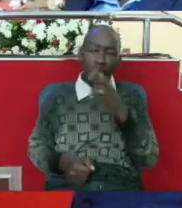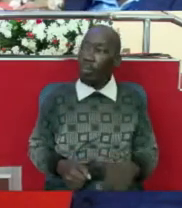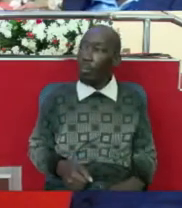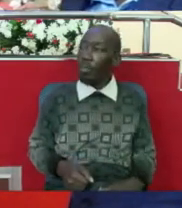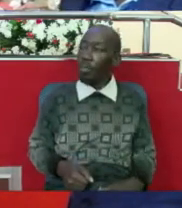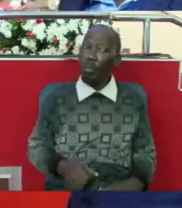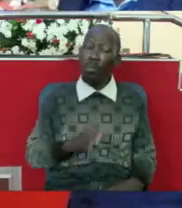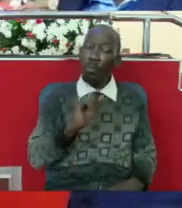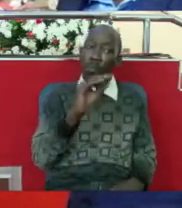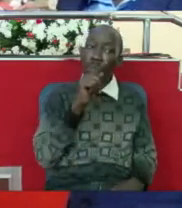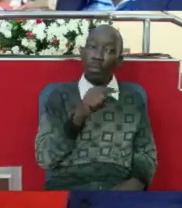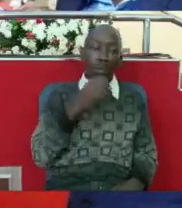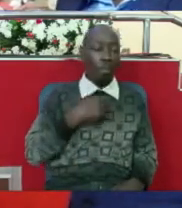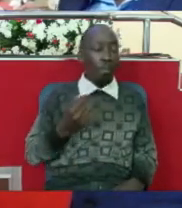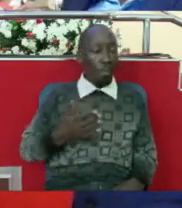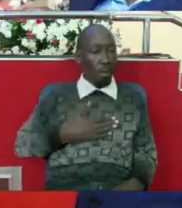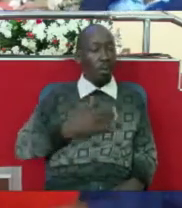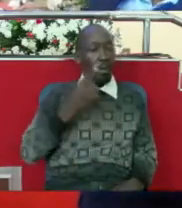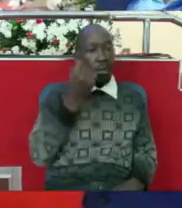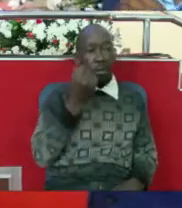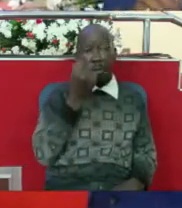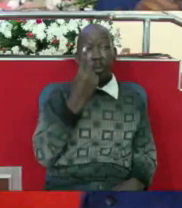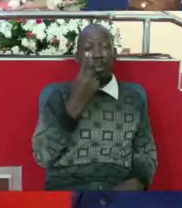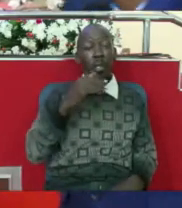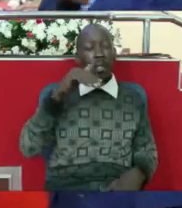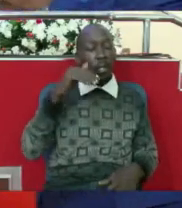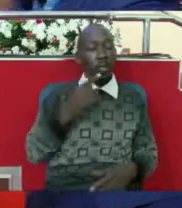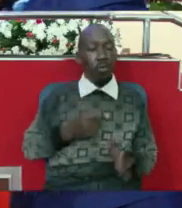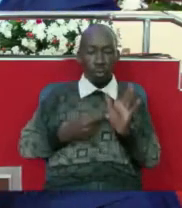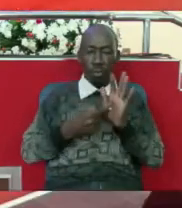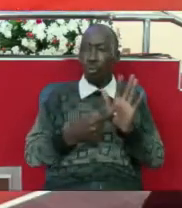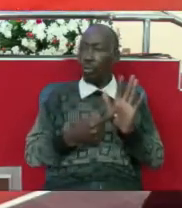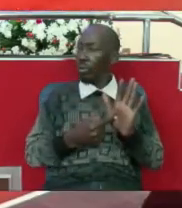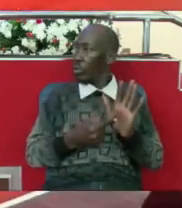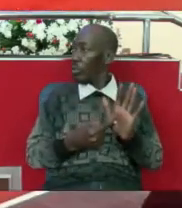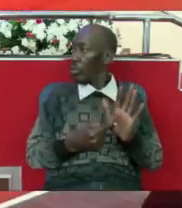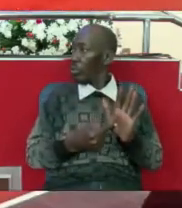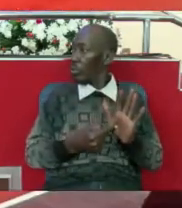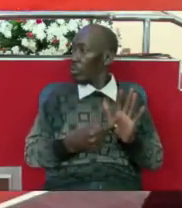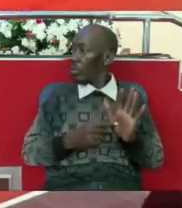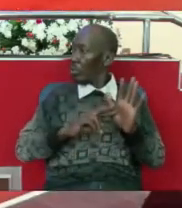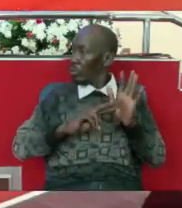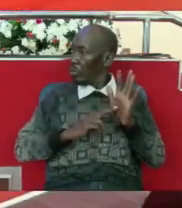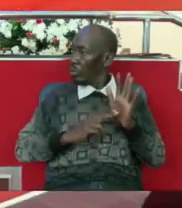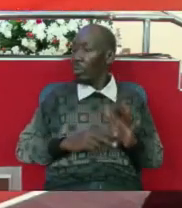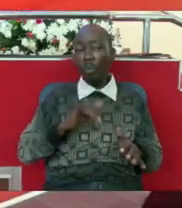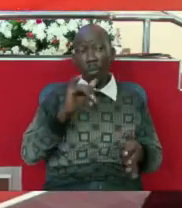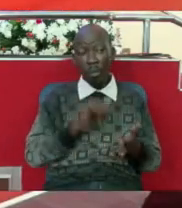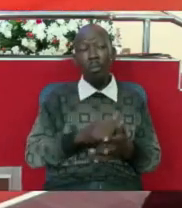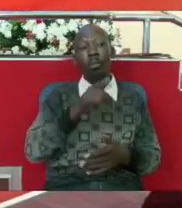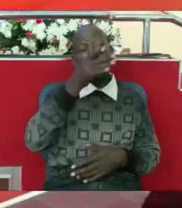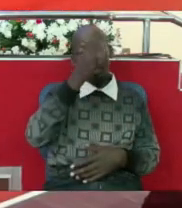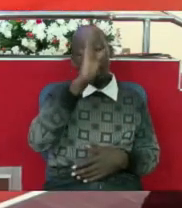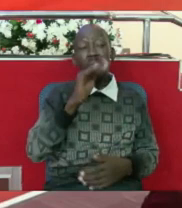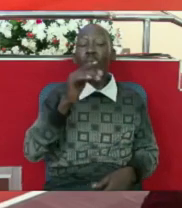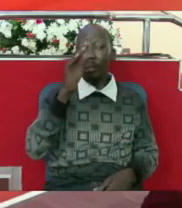So if my understanding implies kama uelewa wangu unamaanisha that he has lied, ya kwamba